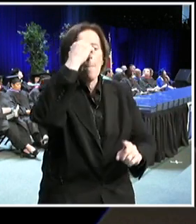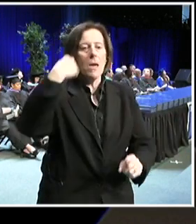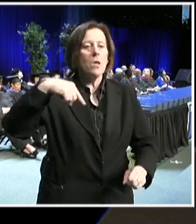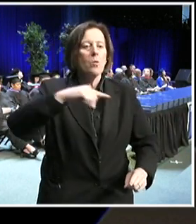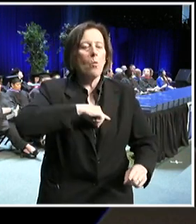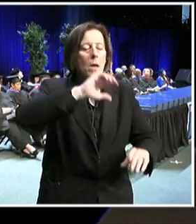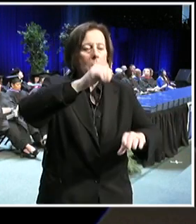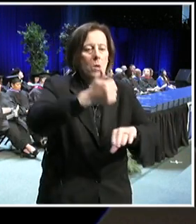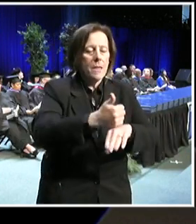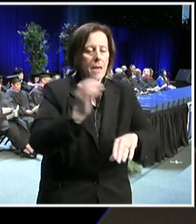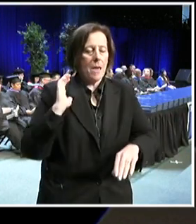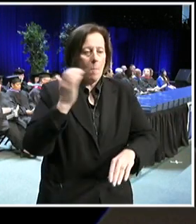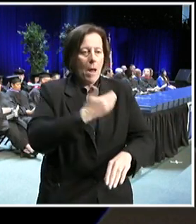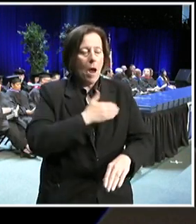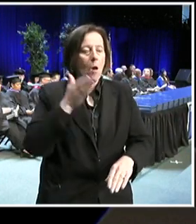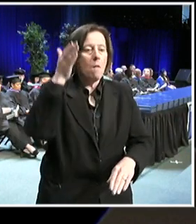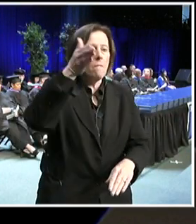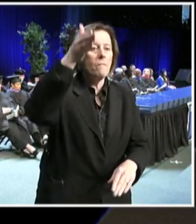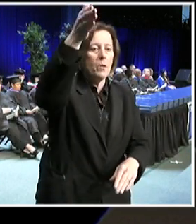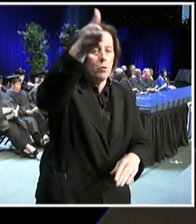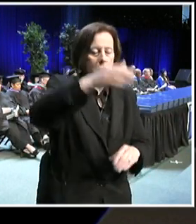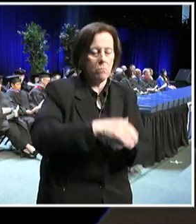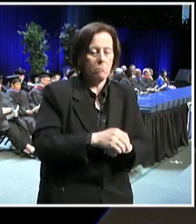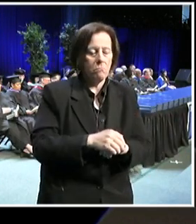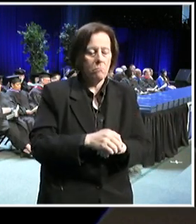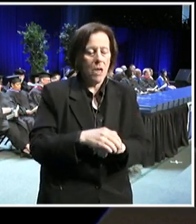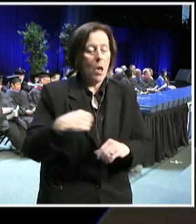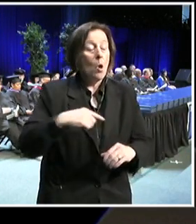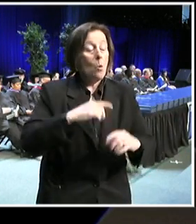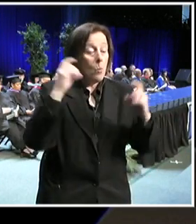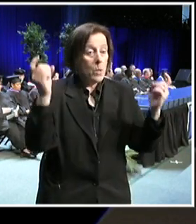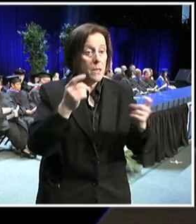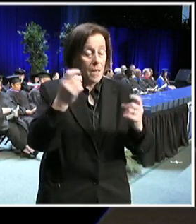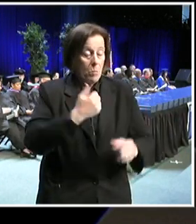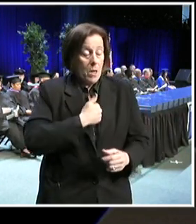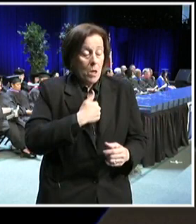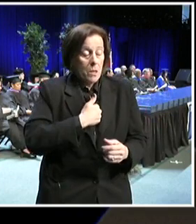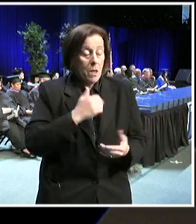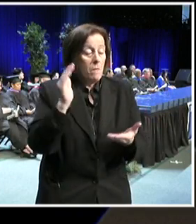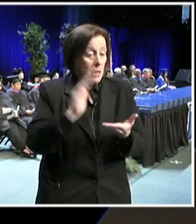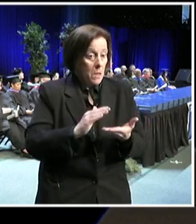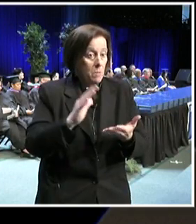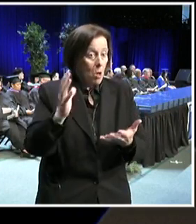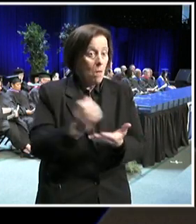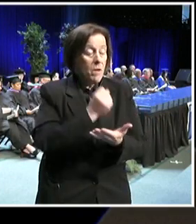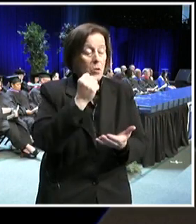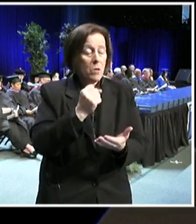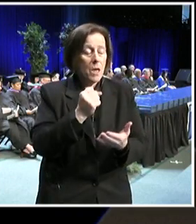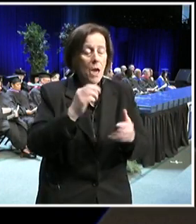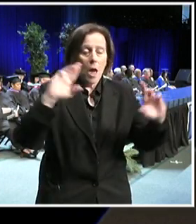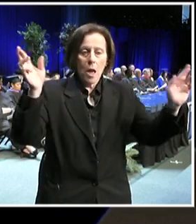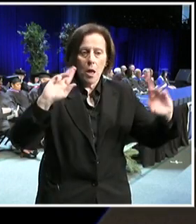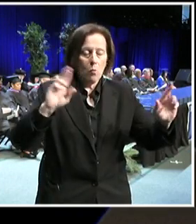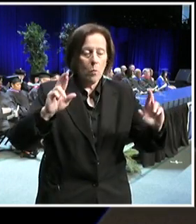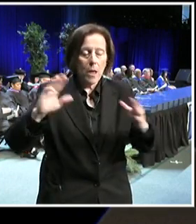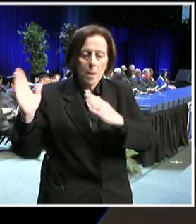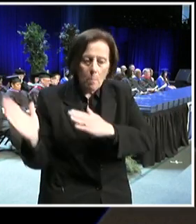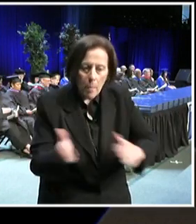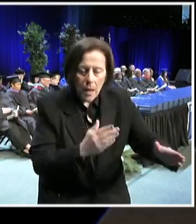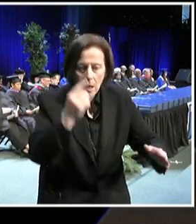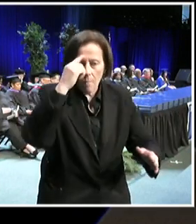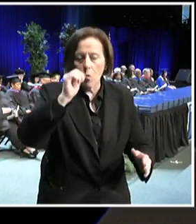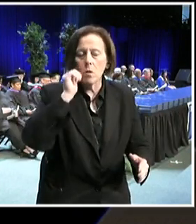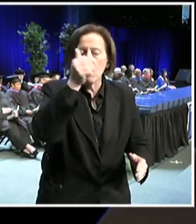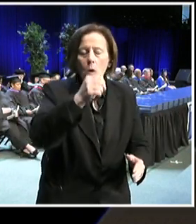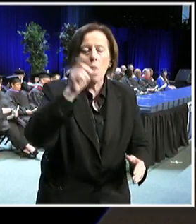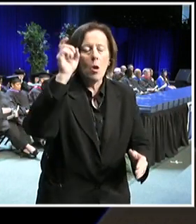to our own futures. Of course, as we celebrate ourselves in the small victory and prepare to blaze our trails into tomorrow, we must acknowledge those